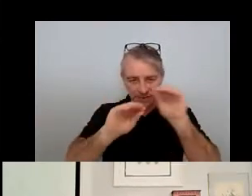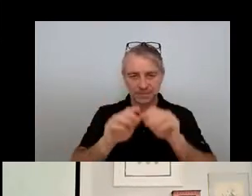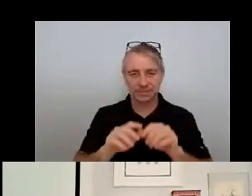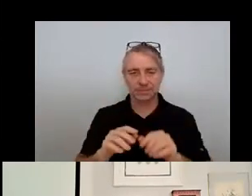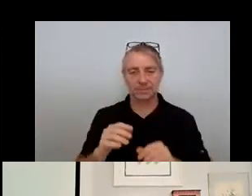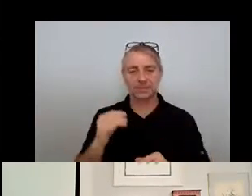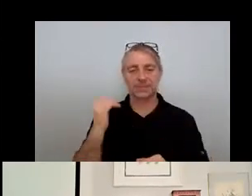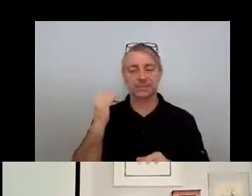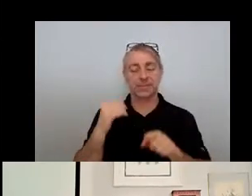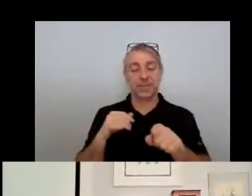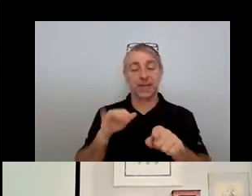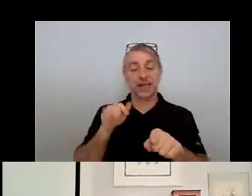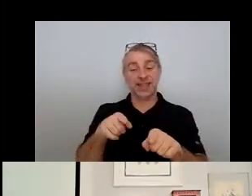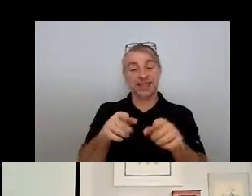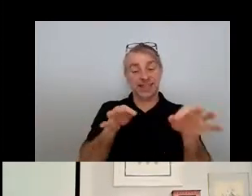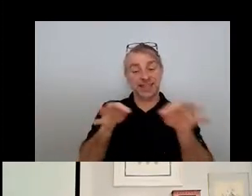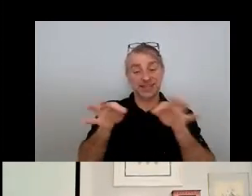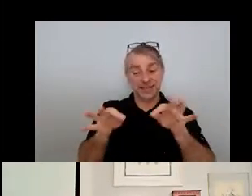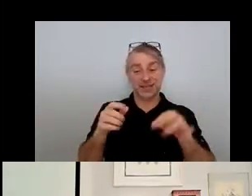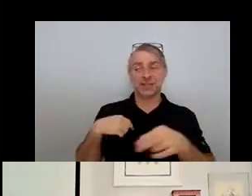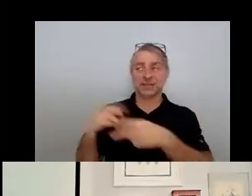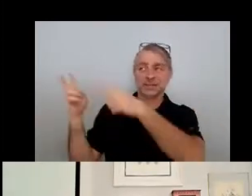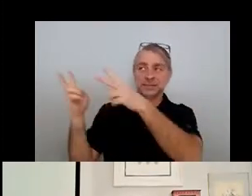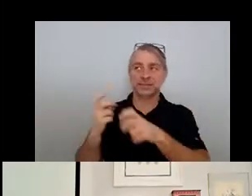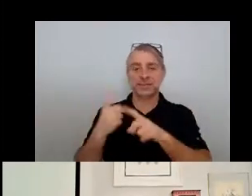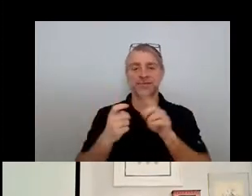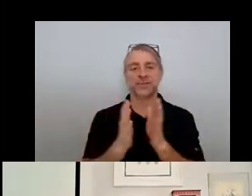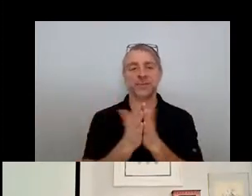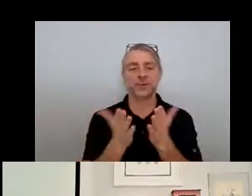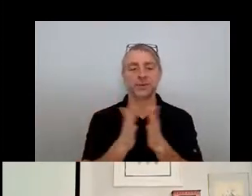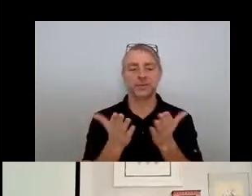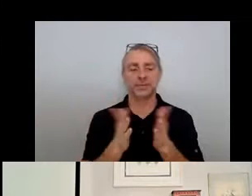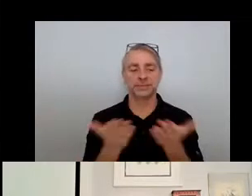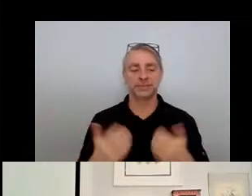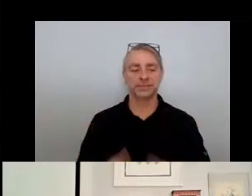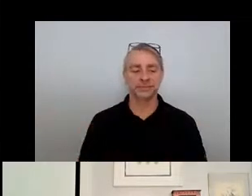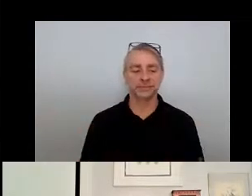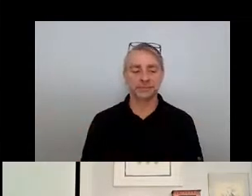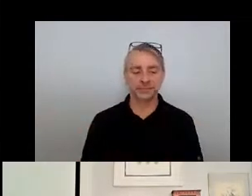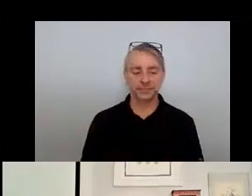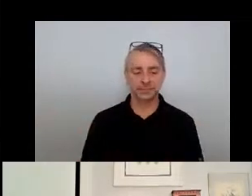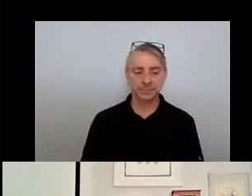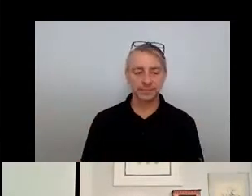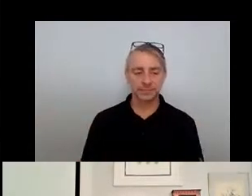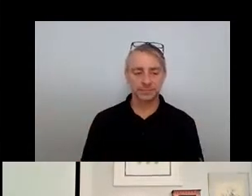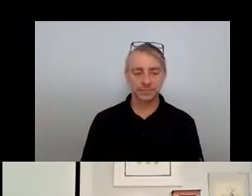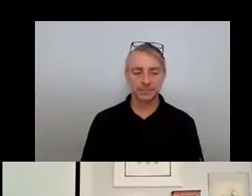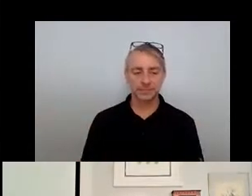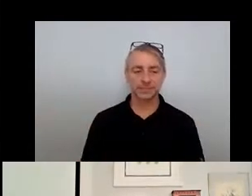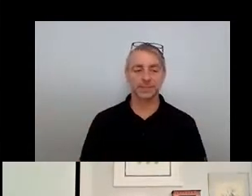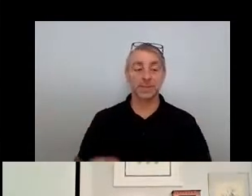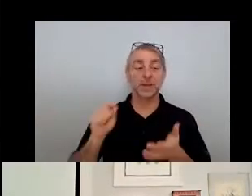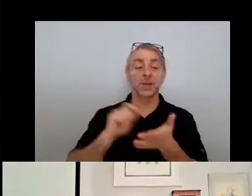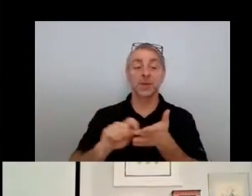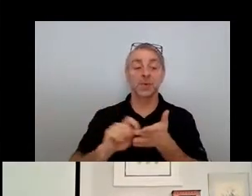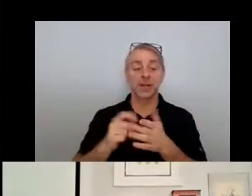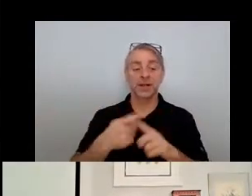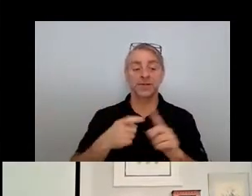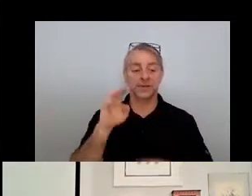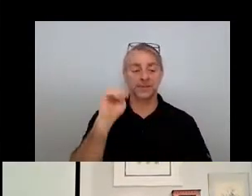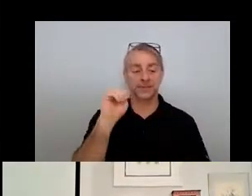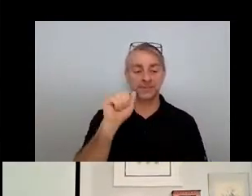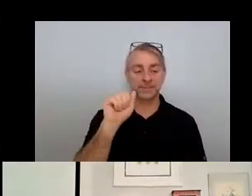an early book on systematic review and systematic review in the social sciences by Mark Pettigrew and Helen